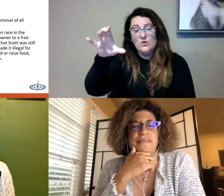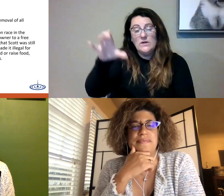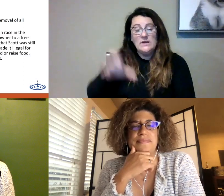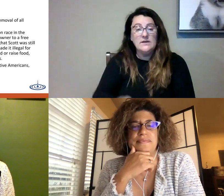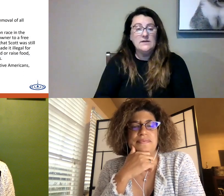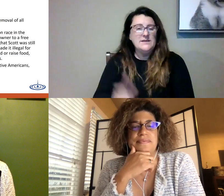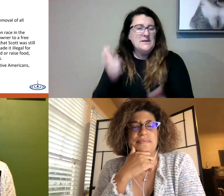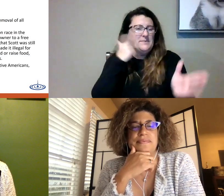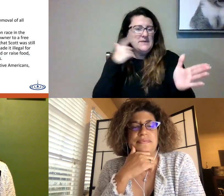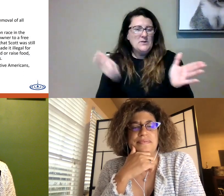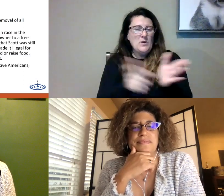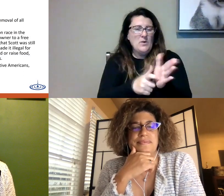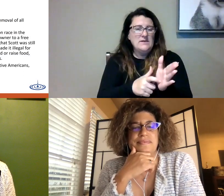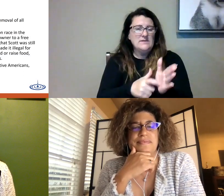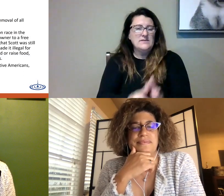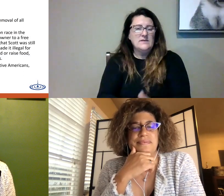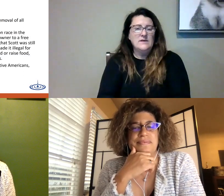noticing.